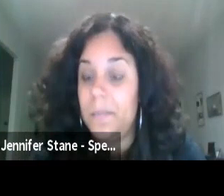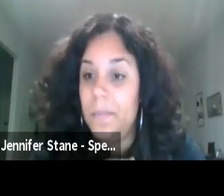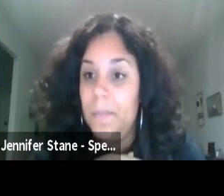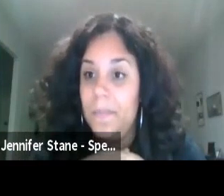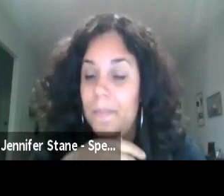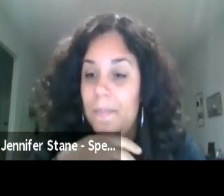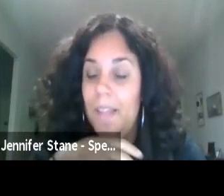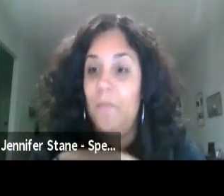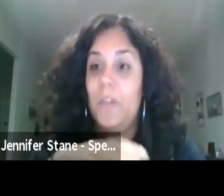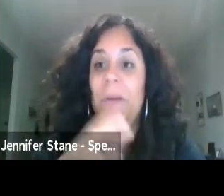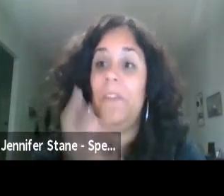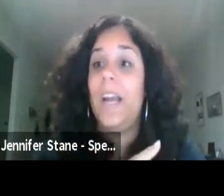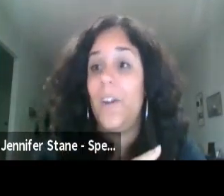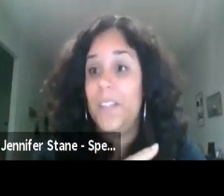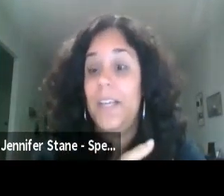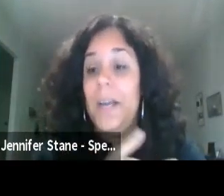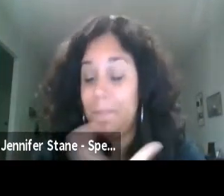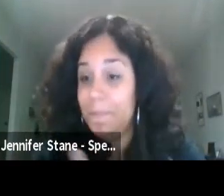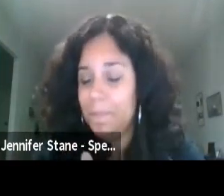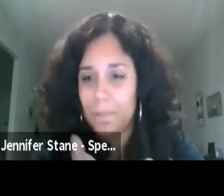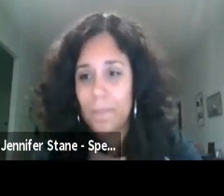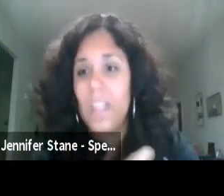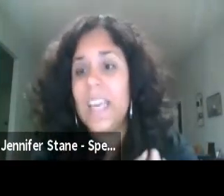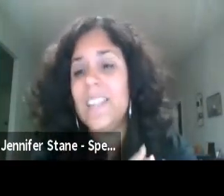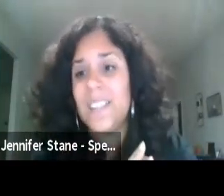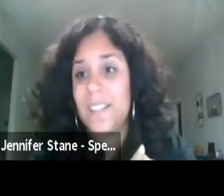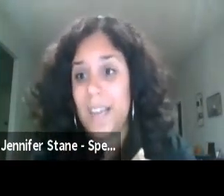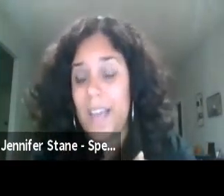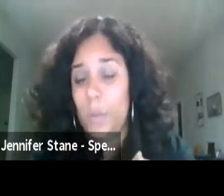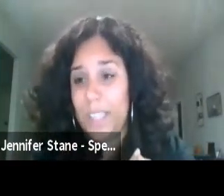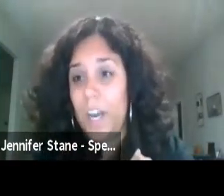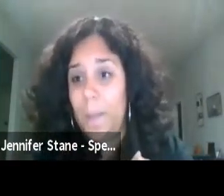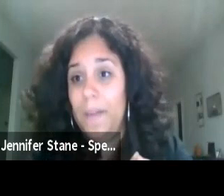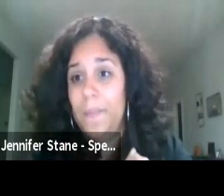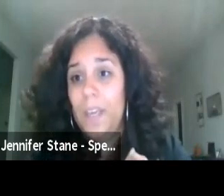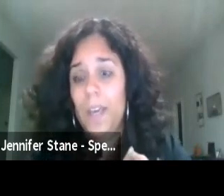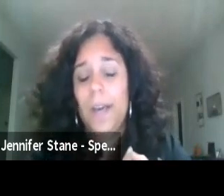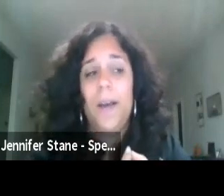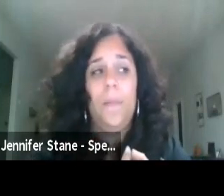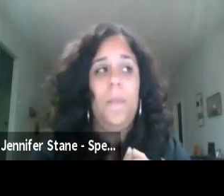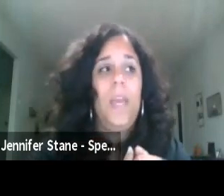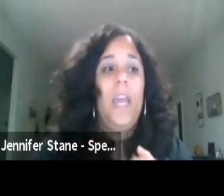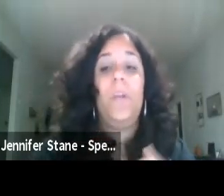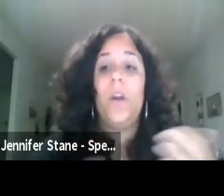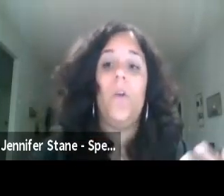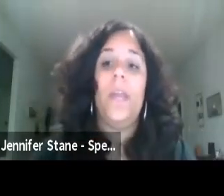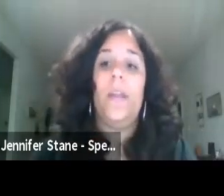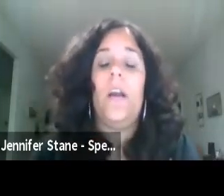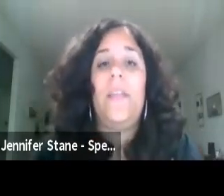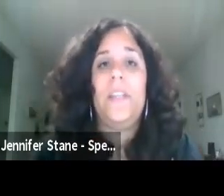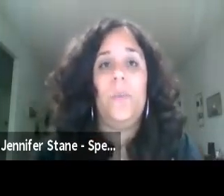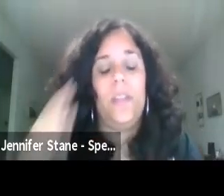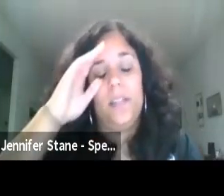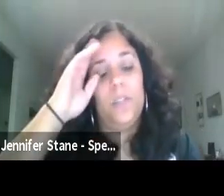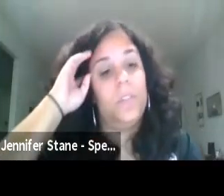cavities and they've been doing fine all this time. Instances like that are really common. And we know that